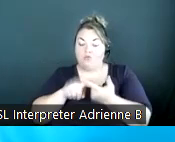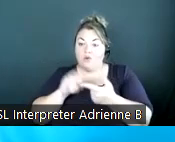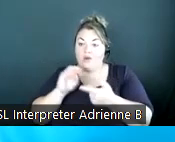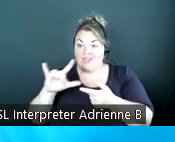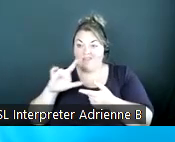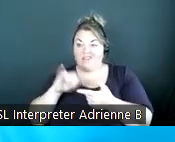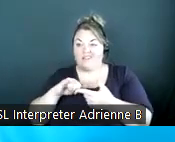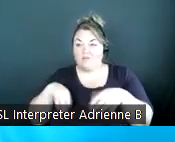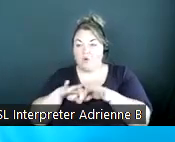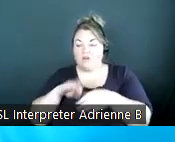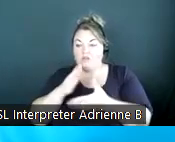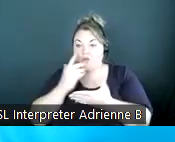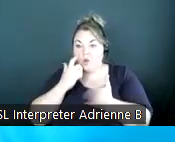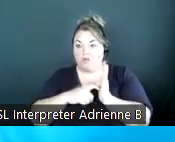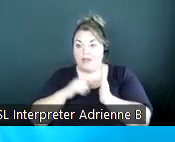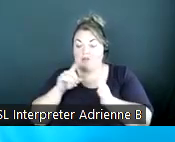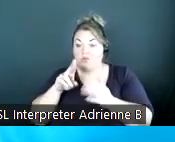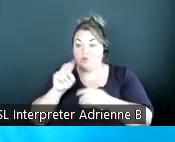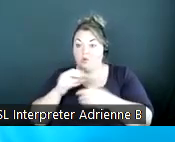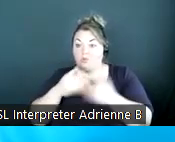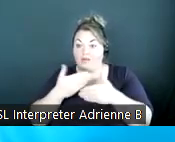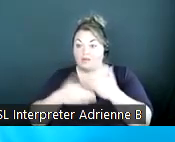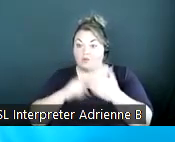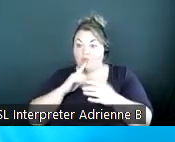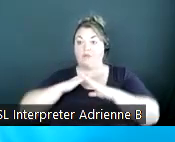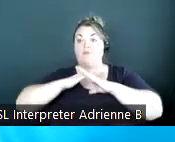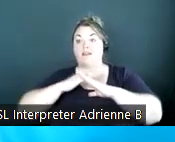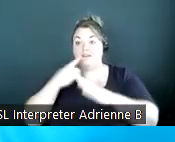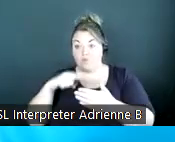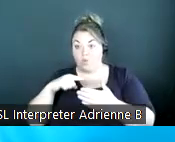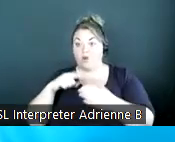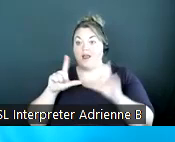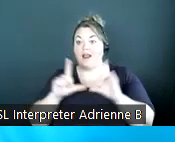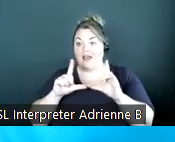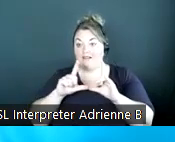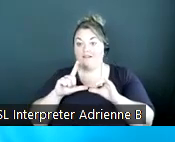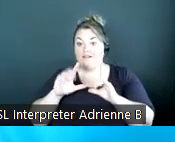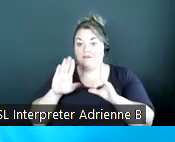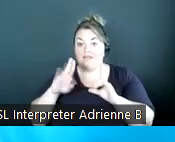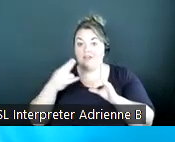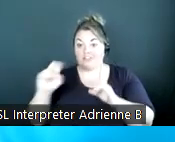to note that due process is really protected in the case of a licensed BHE.